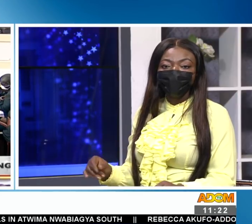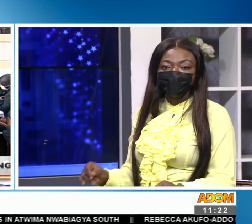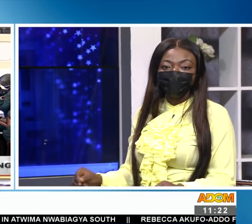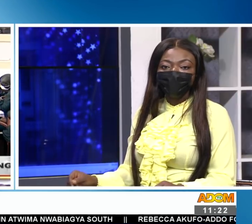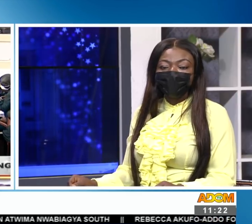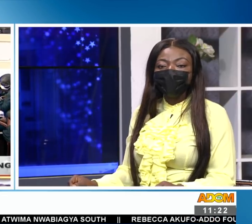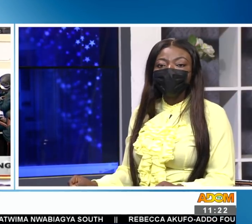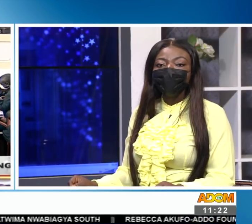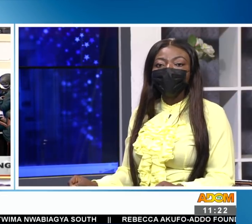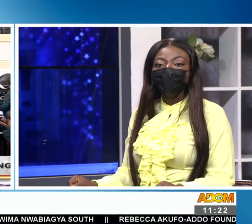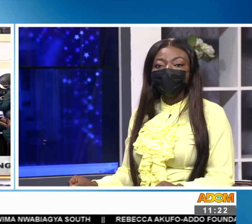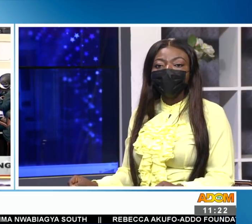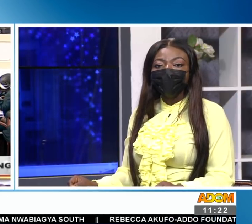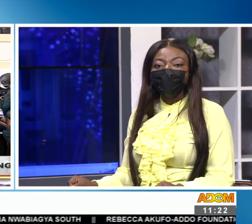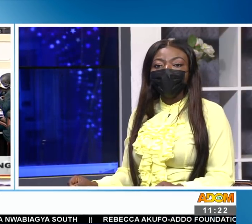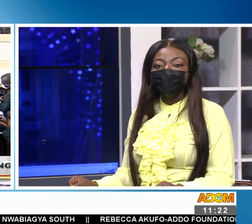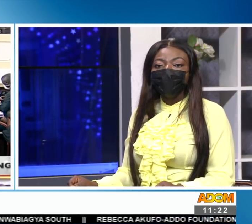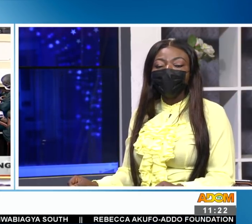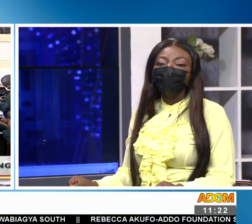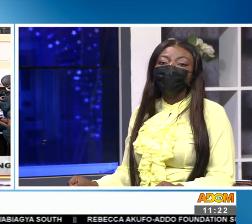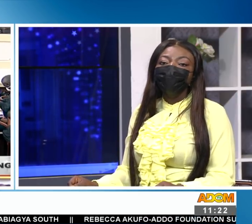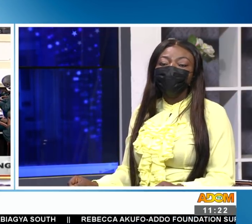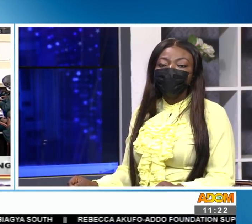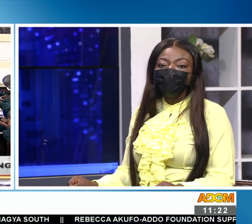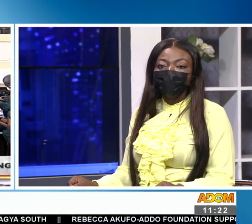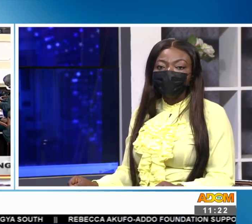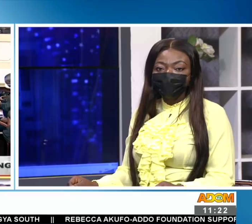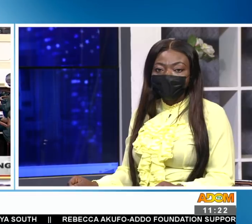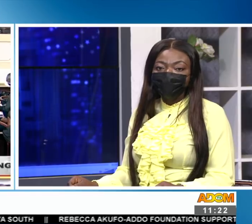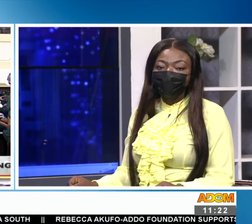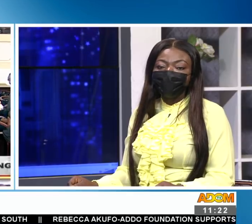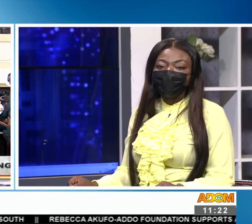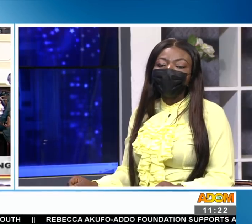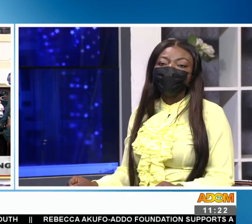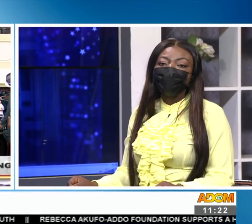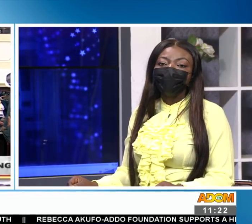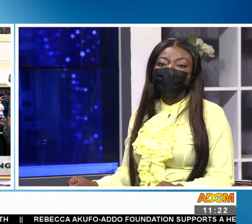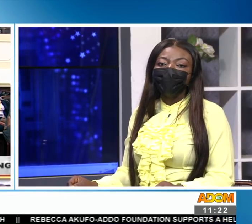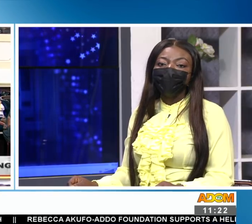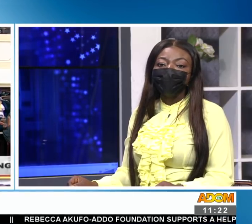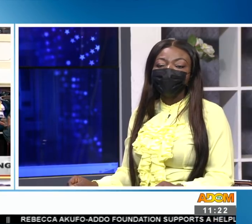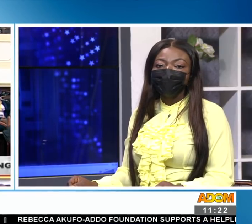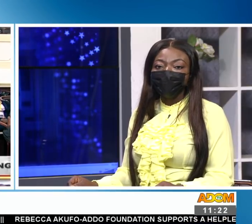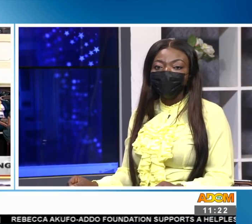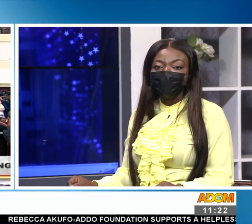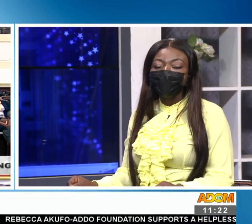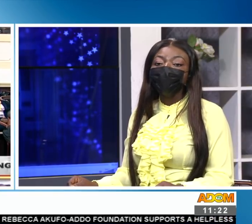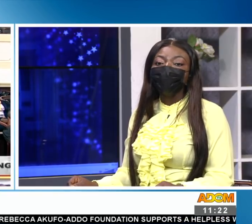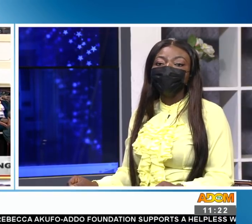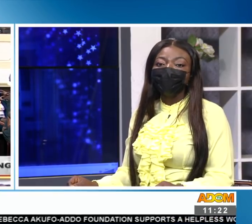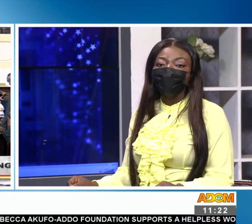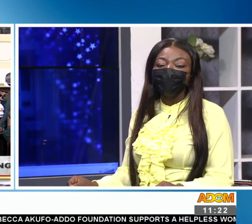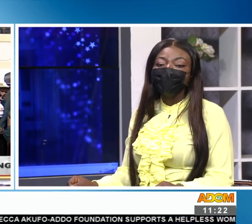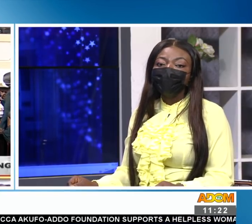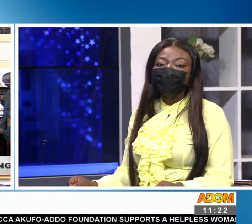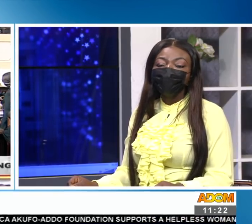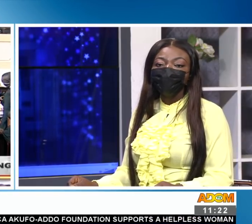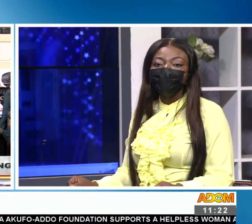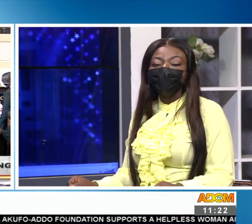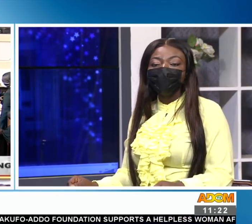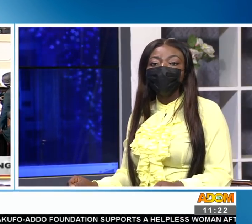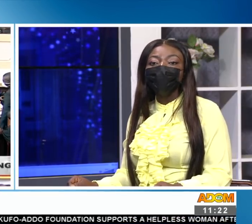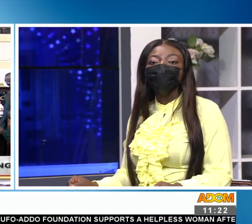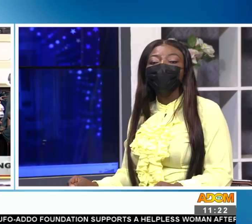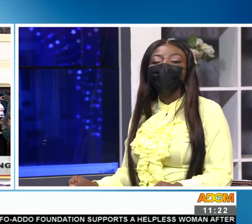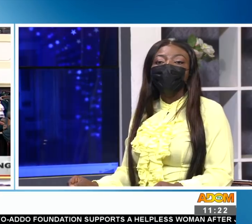ekoye enkron eti ene Supreme Court judge ye ache se Justice Tanko ene wabeka ho sada